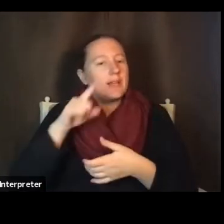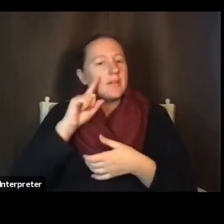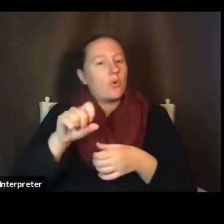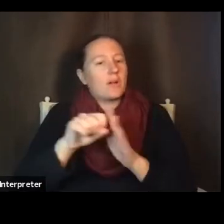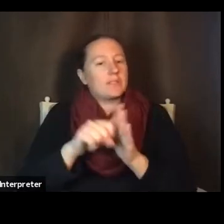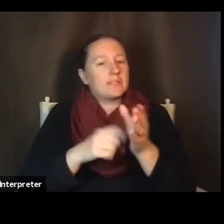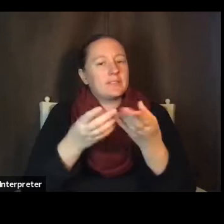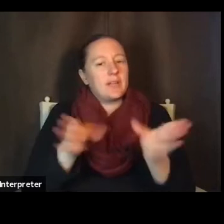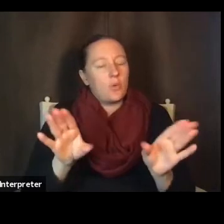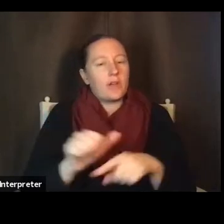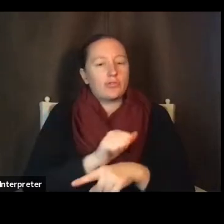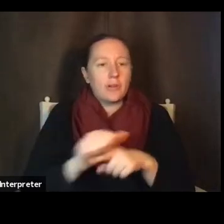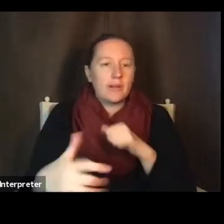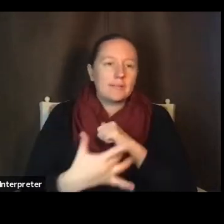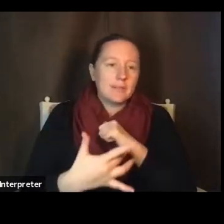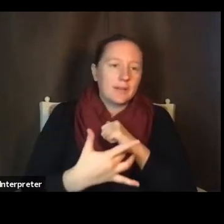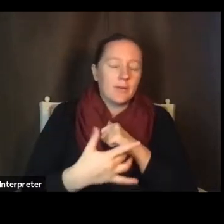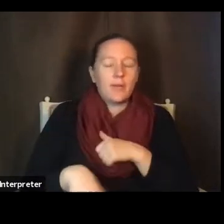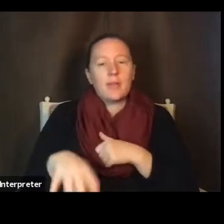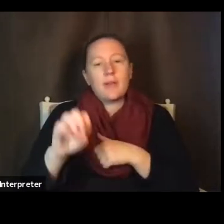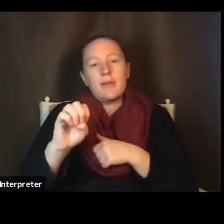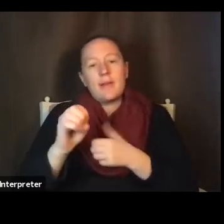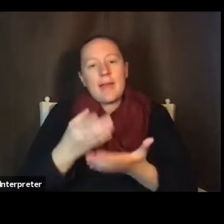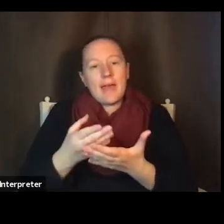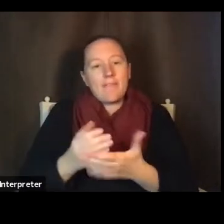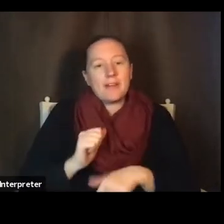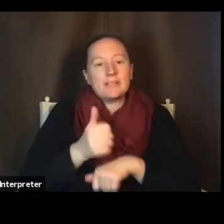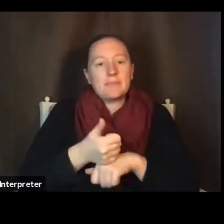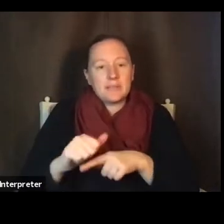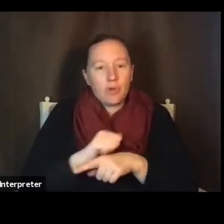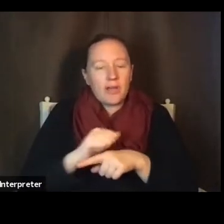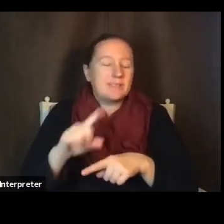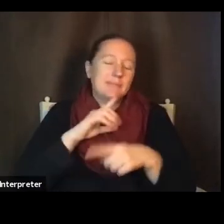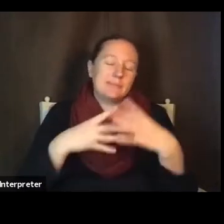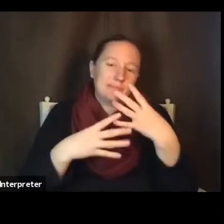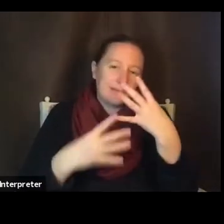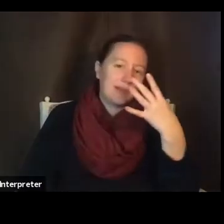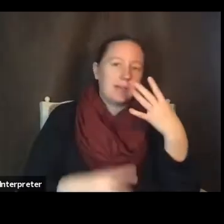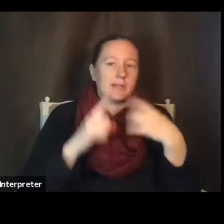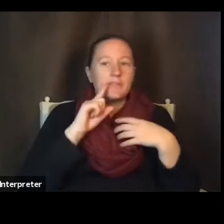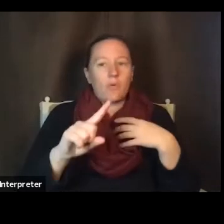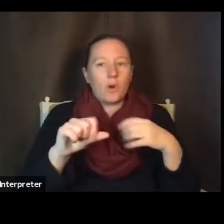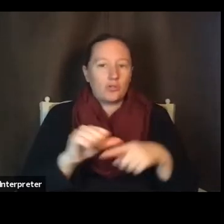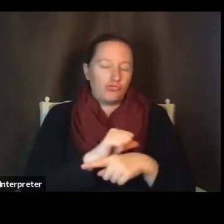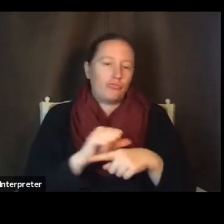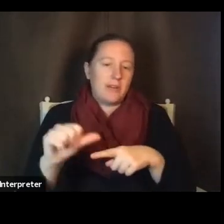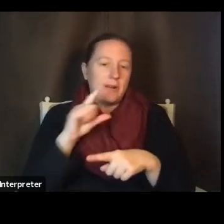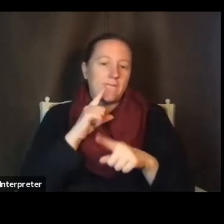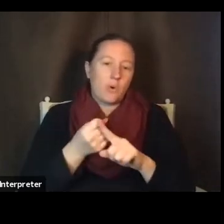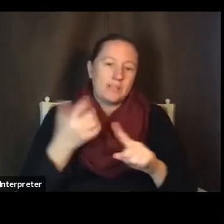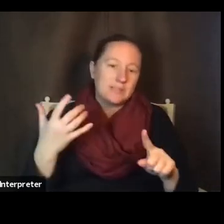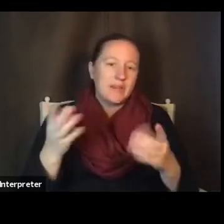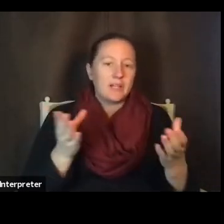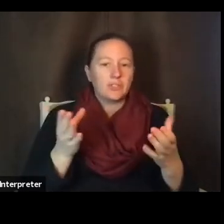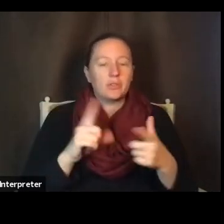technical assistance, evidence-based practice, and some other elements. And so there's a long list of potential areas for training to expand services